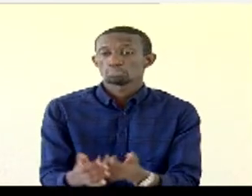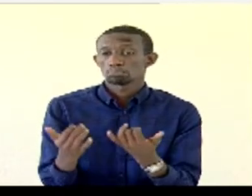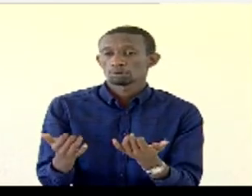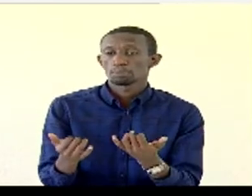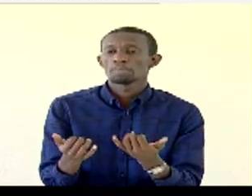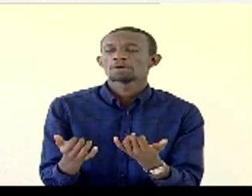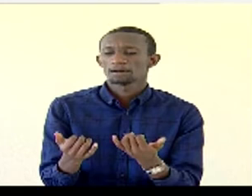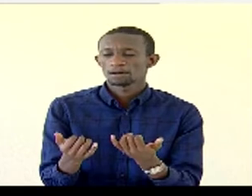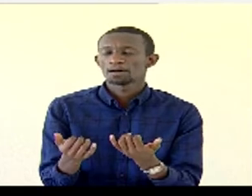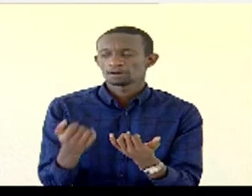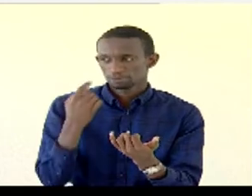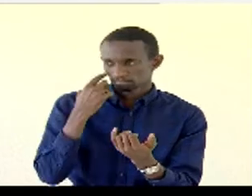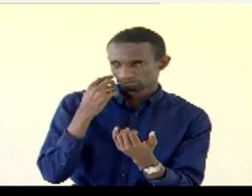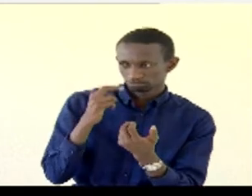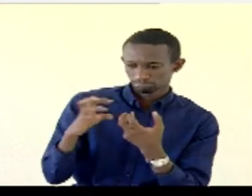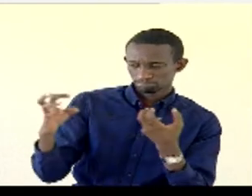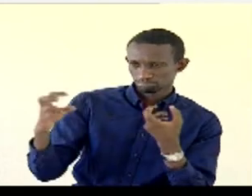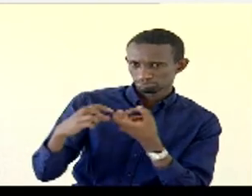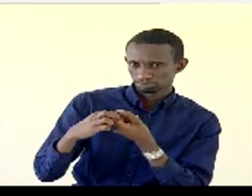chromosome.